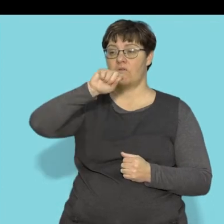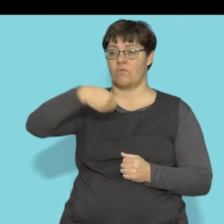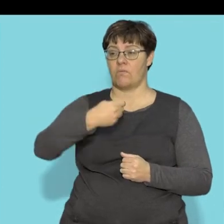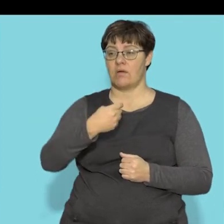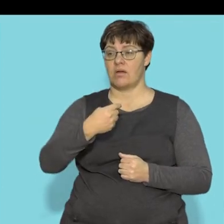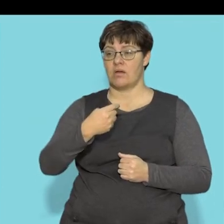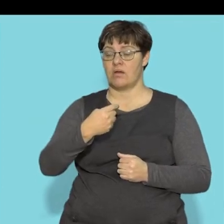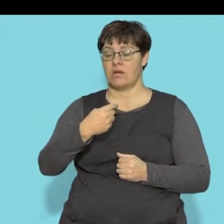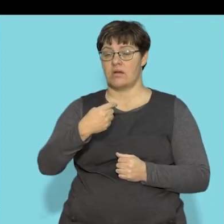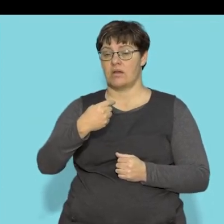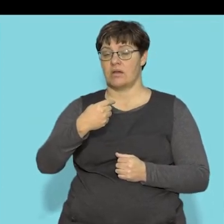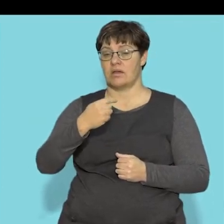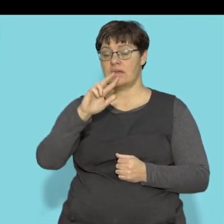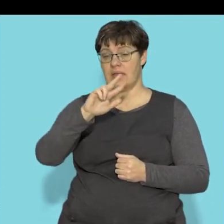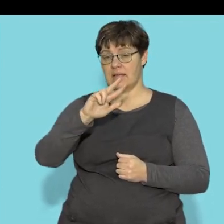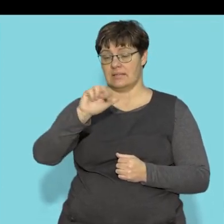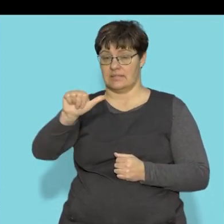which is going to give me an answer of